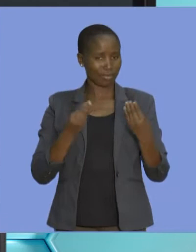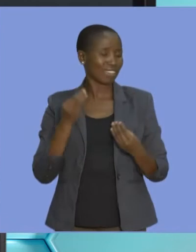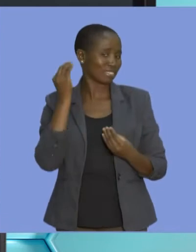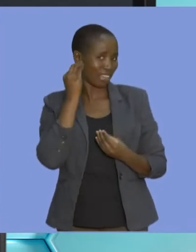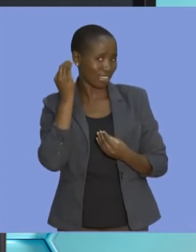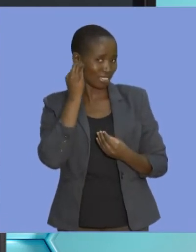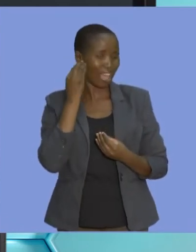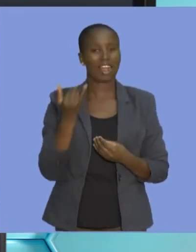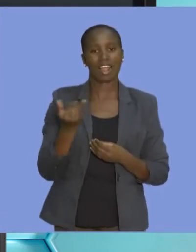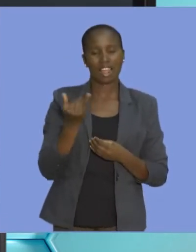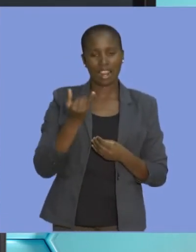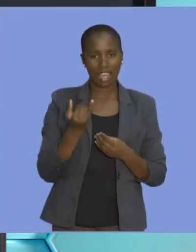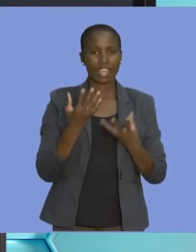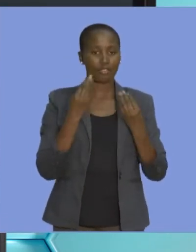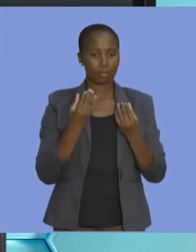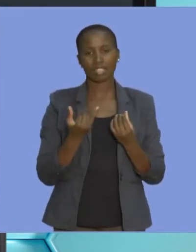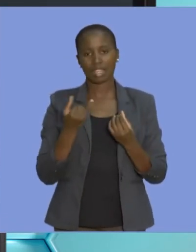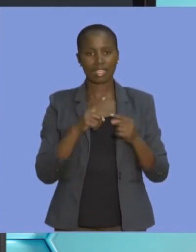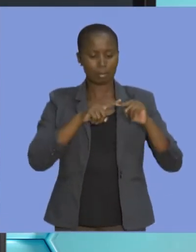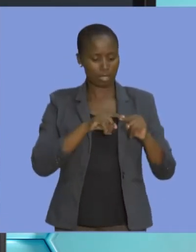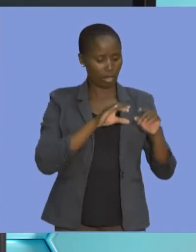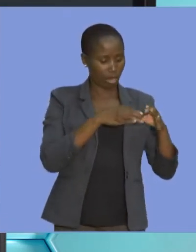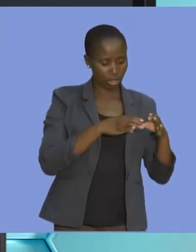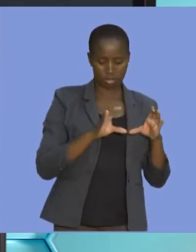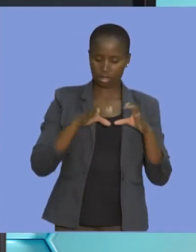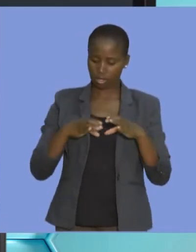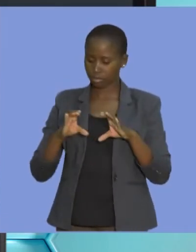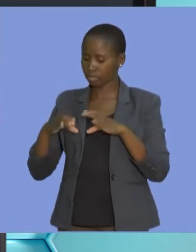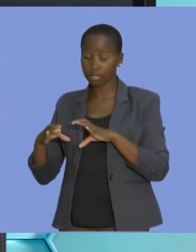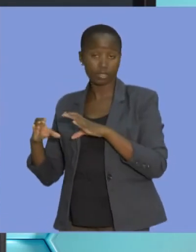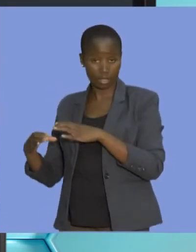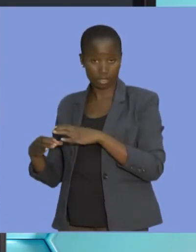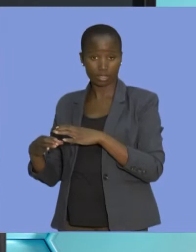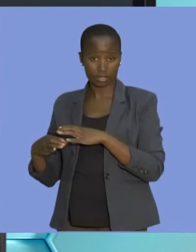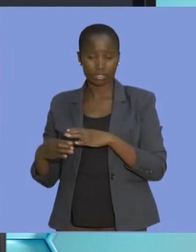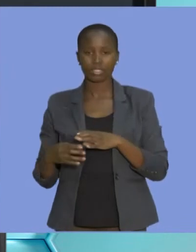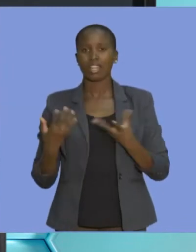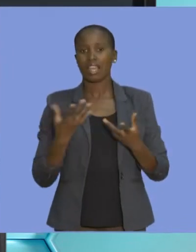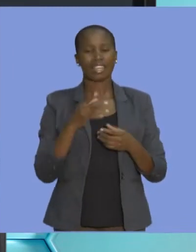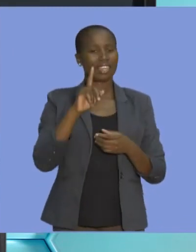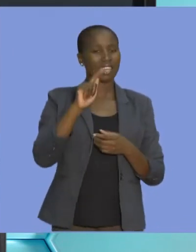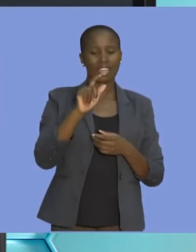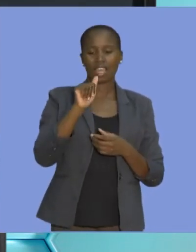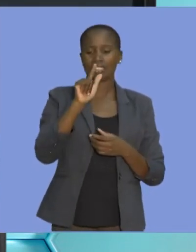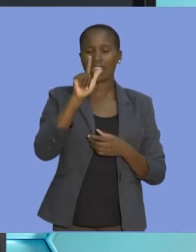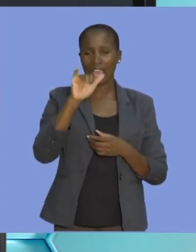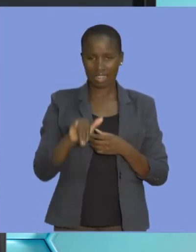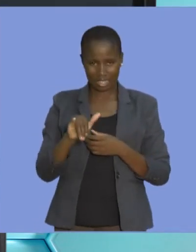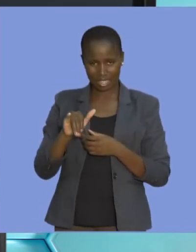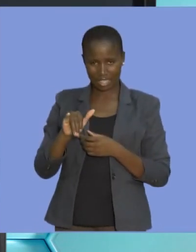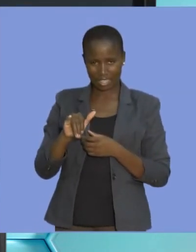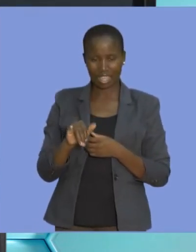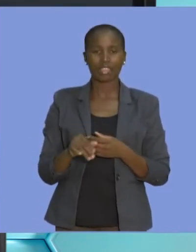is grouped according to class interval with tally or frequency. And remember, frequency is